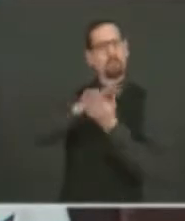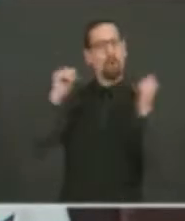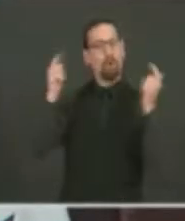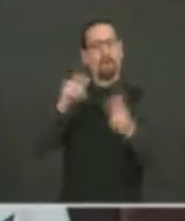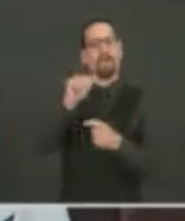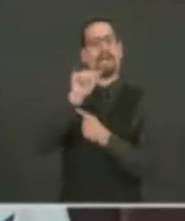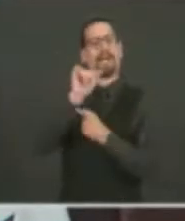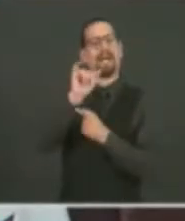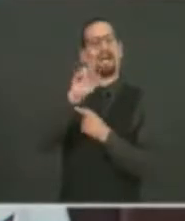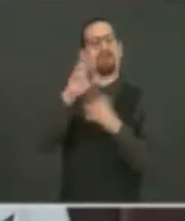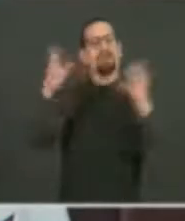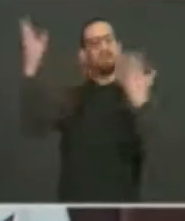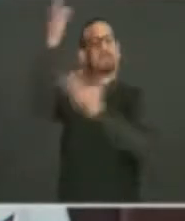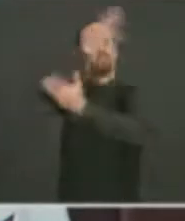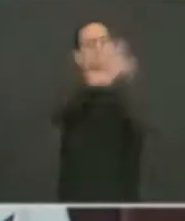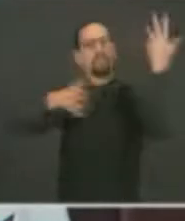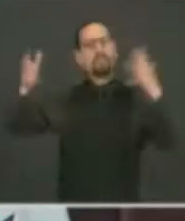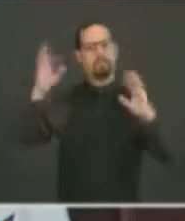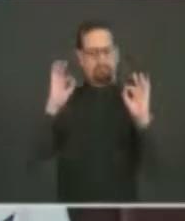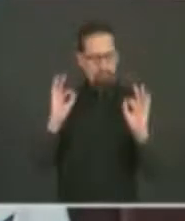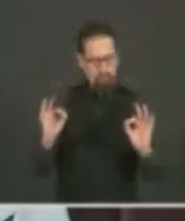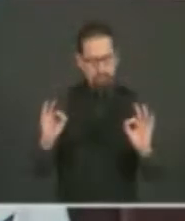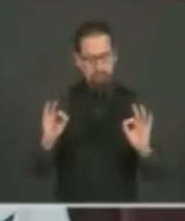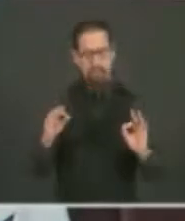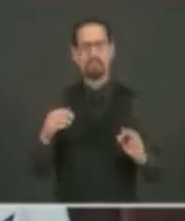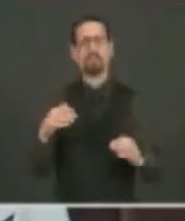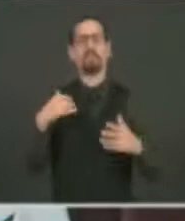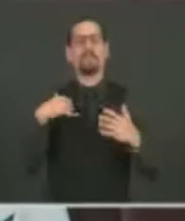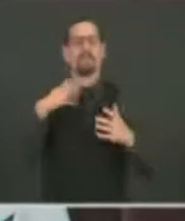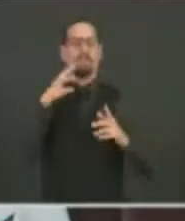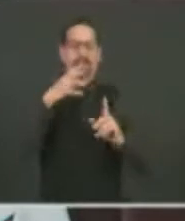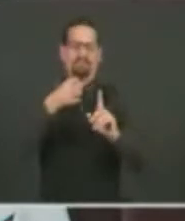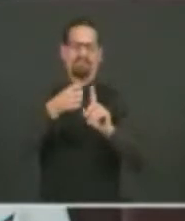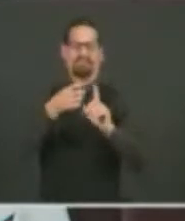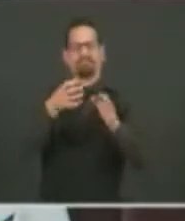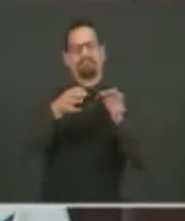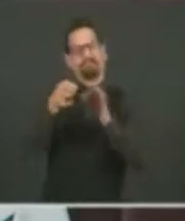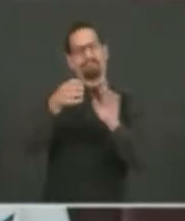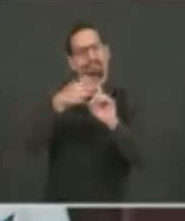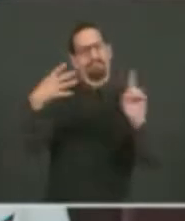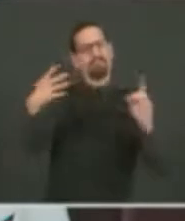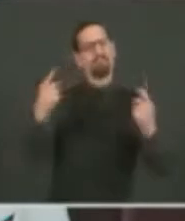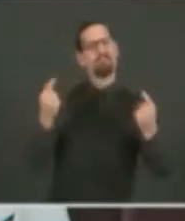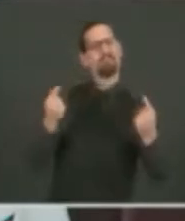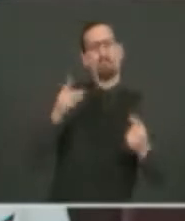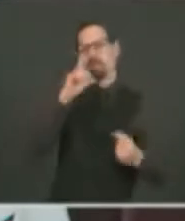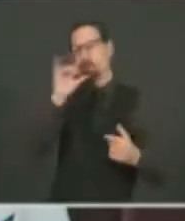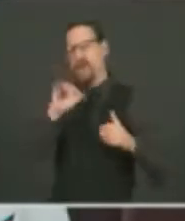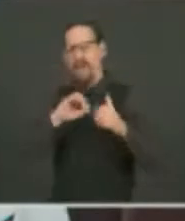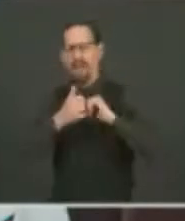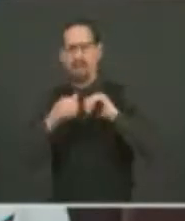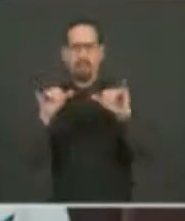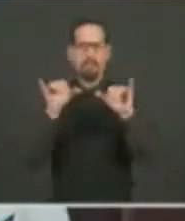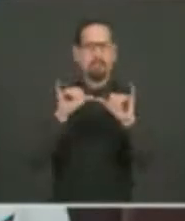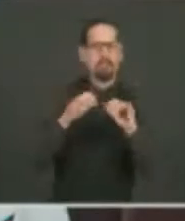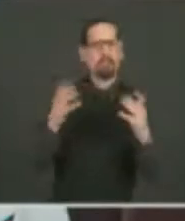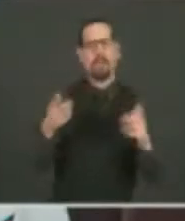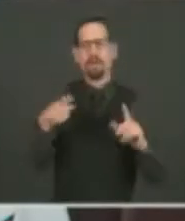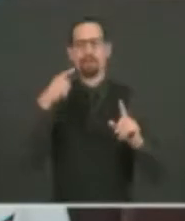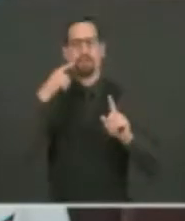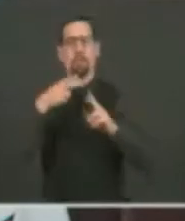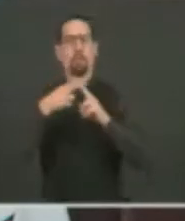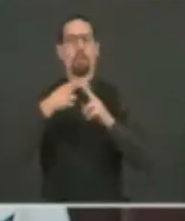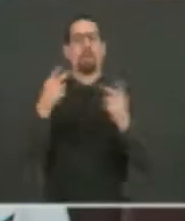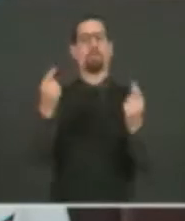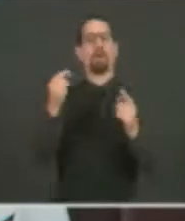minute. This metric, airflow, was something that was evaluated during the